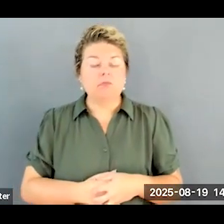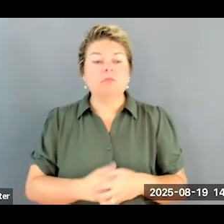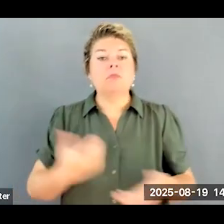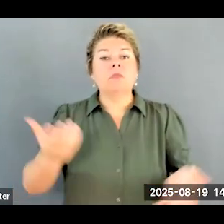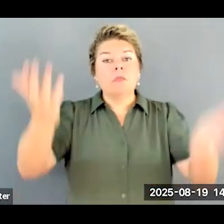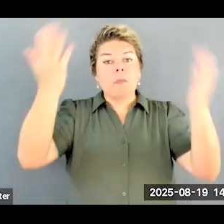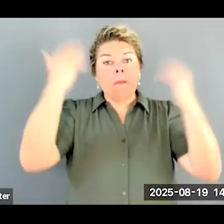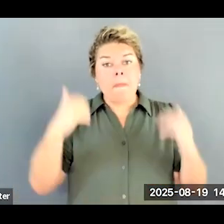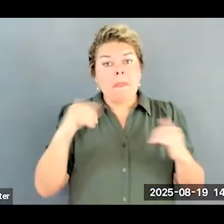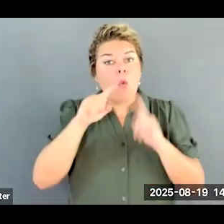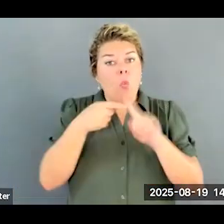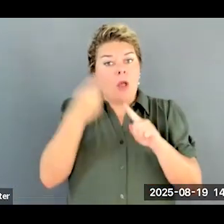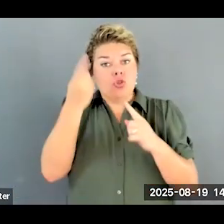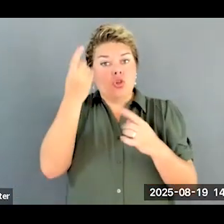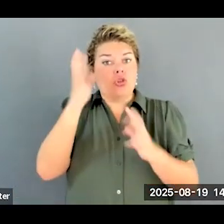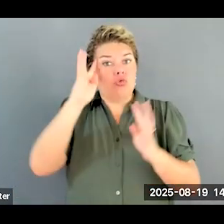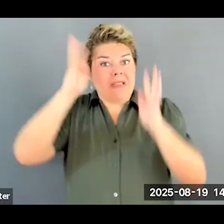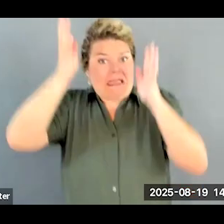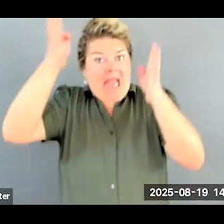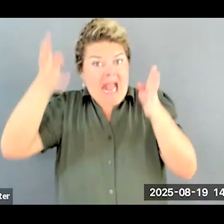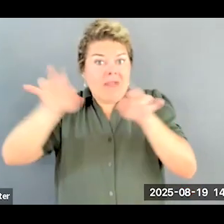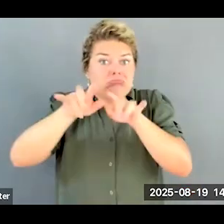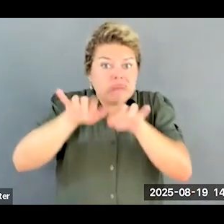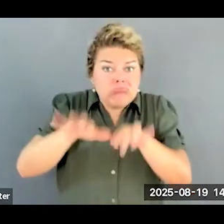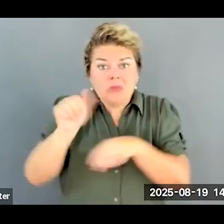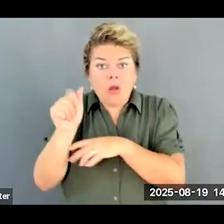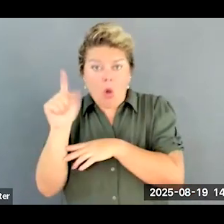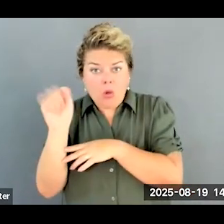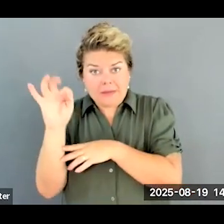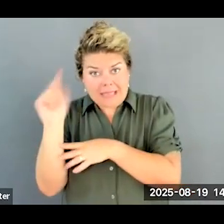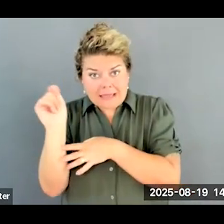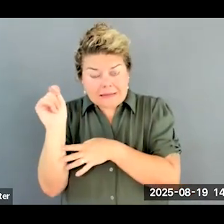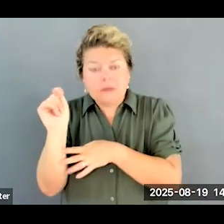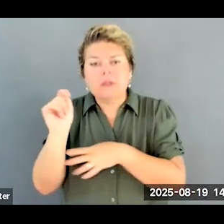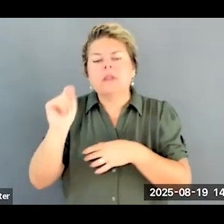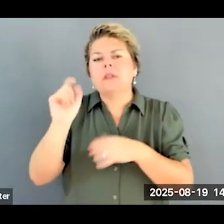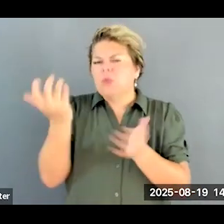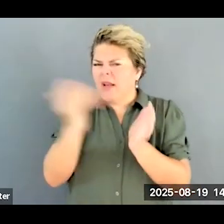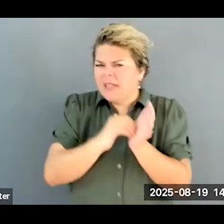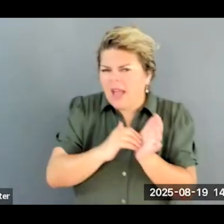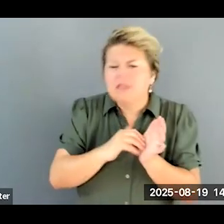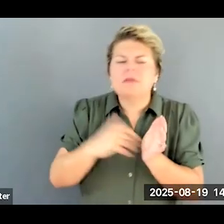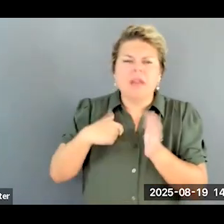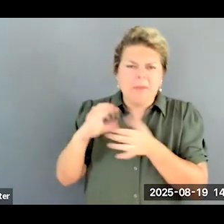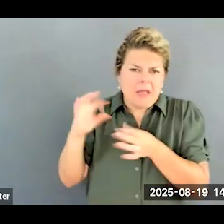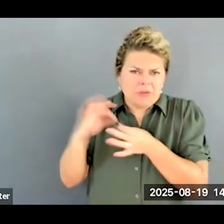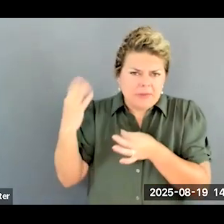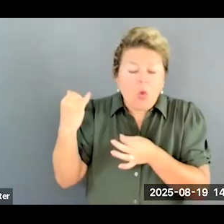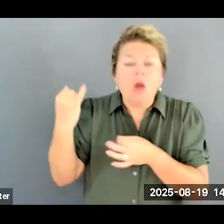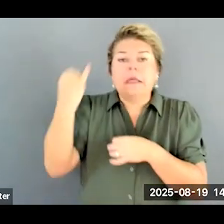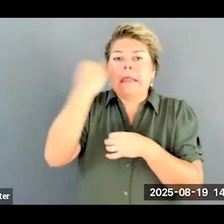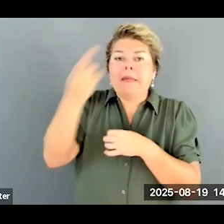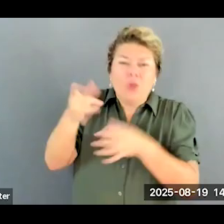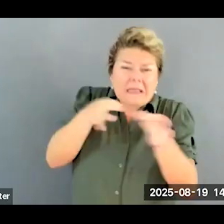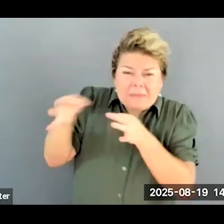Some more considerations when you're creating alt text. So as I said earlier, we can consider if we're on the phone with somebody describing it.